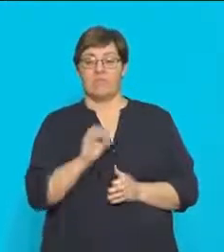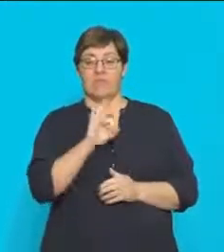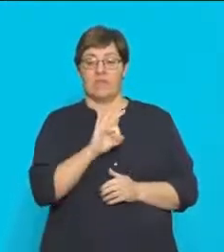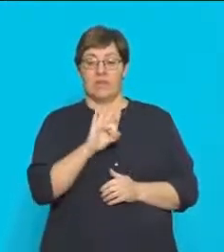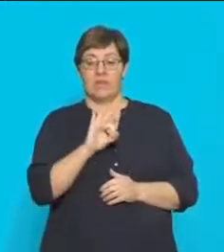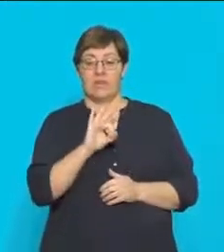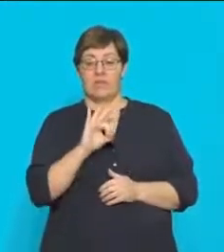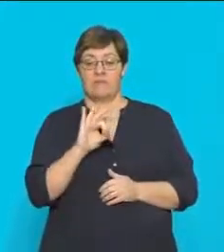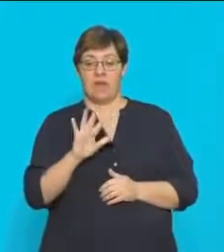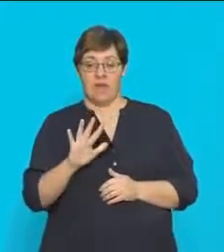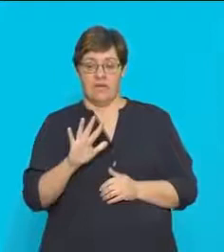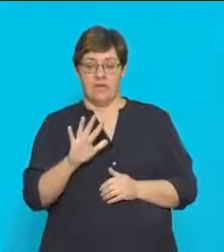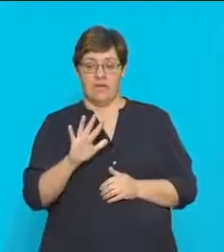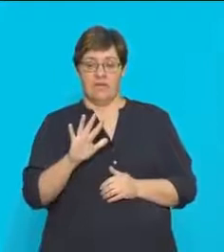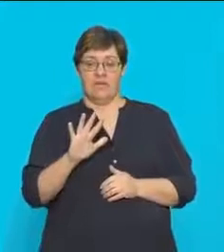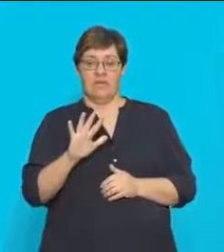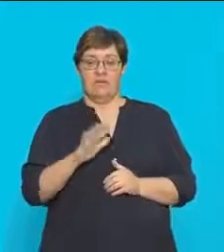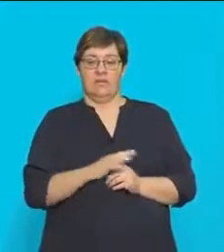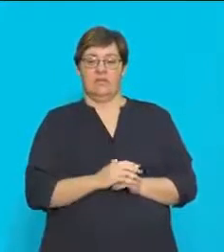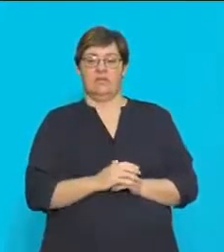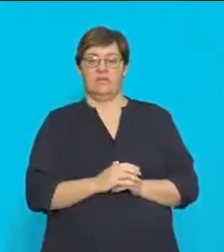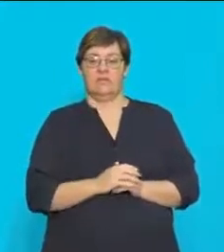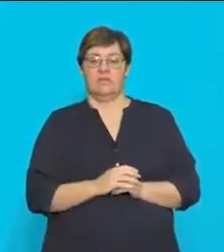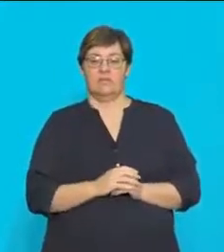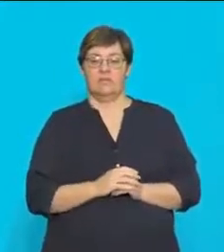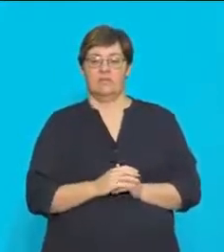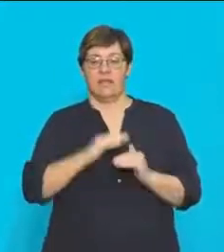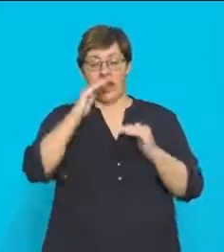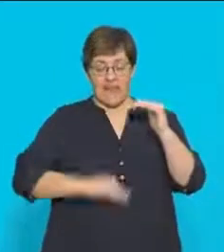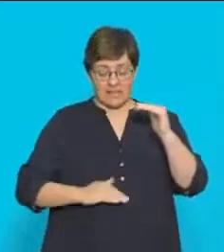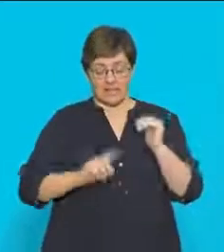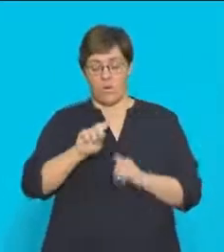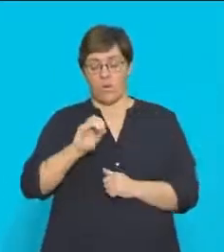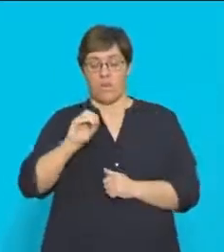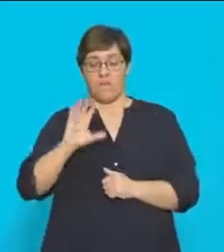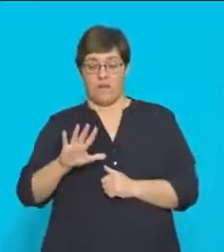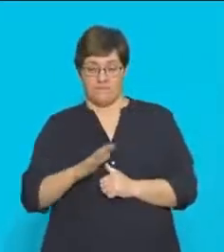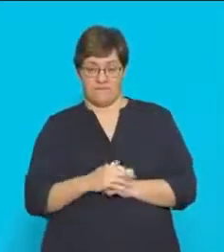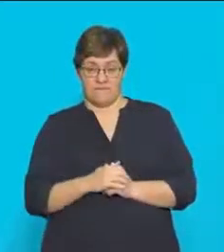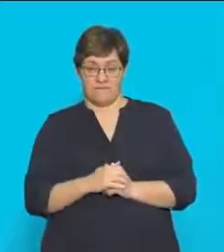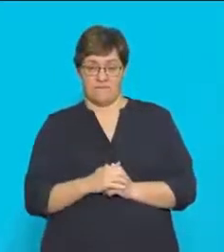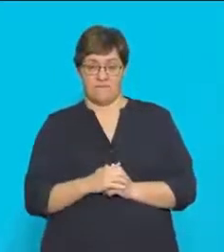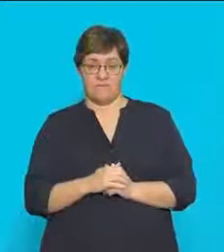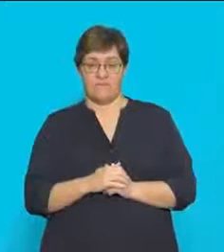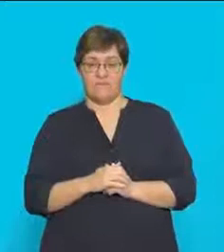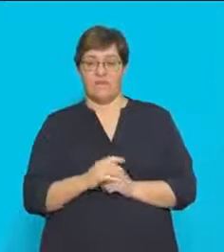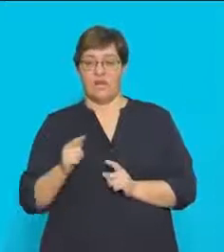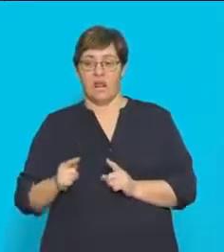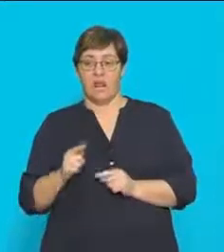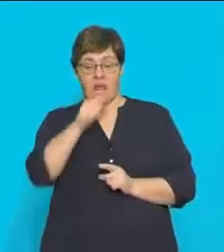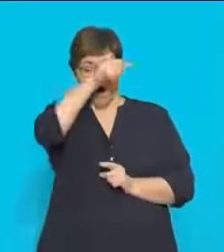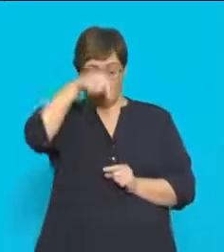35 is less than 105. So the side across